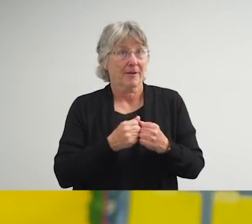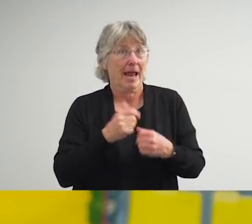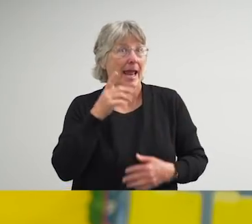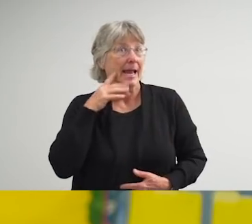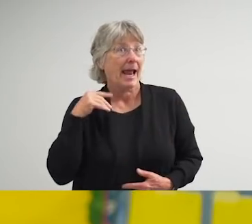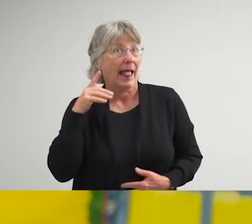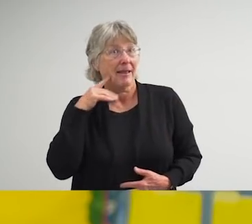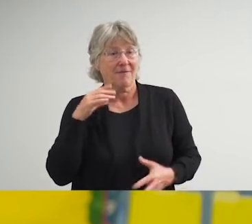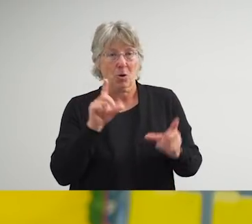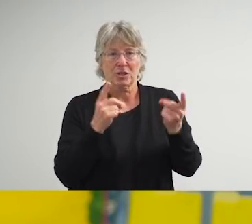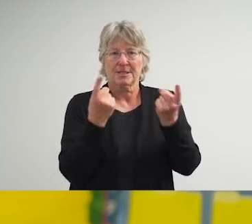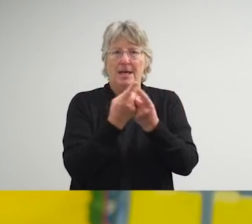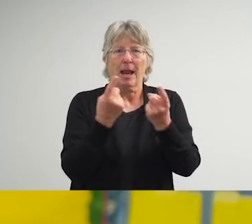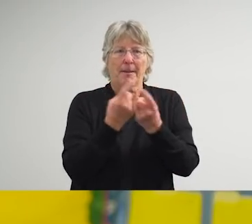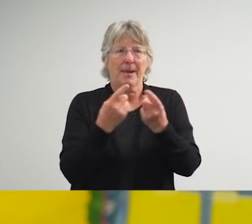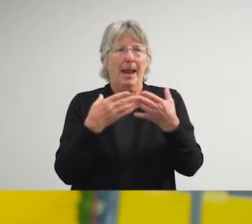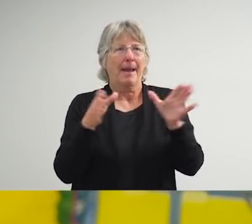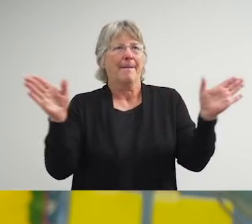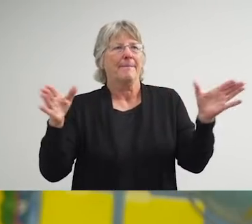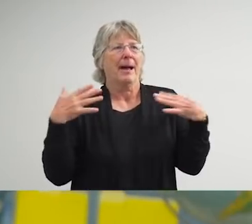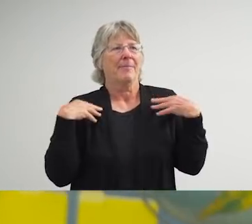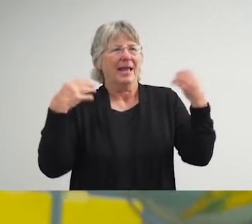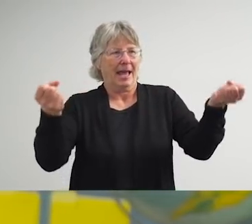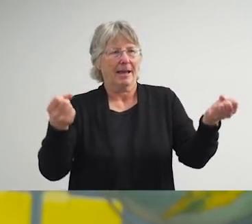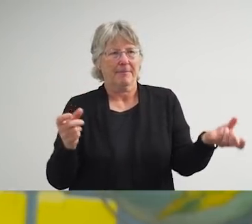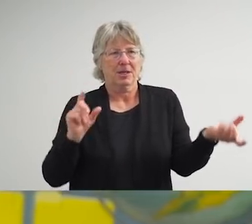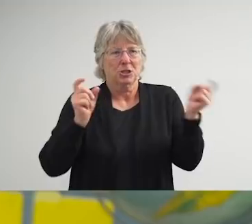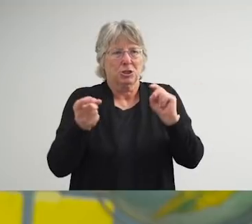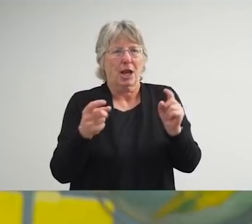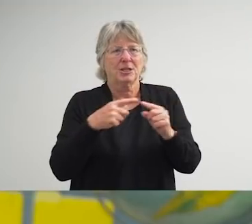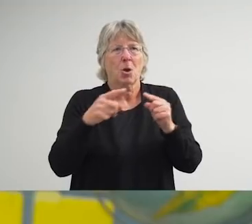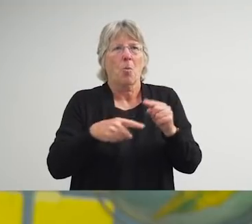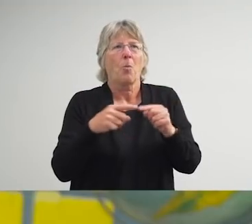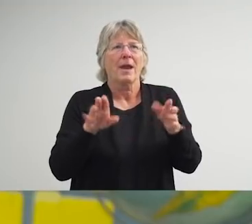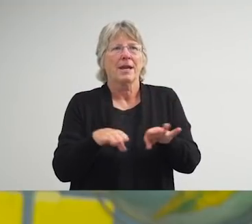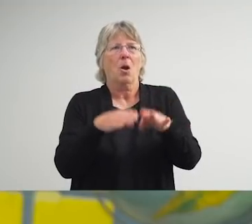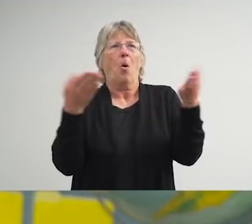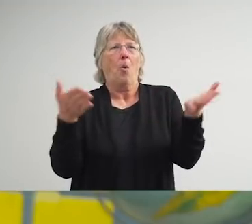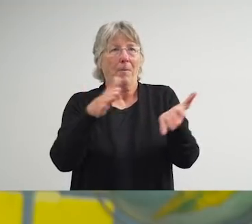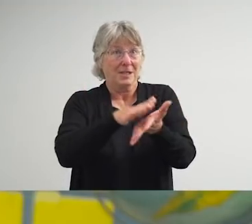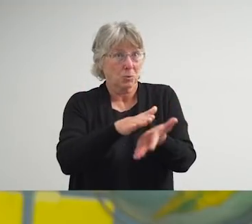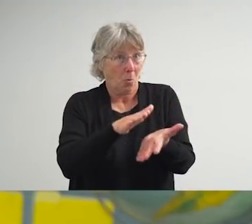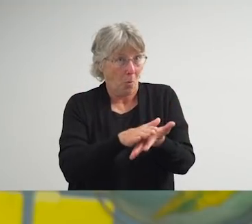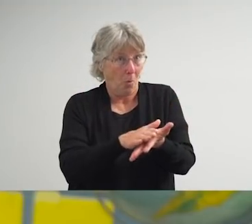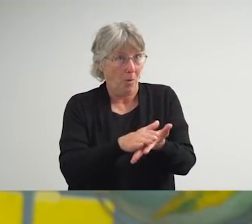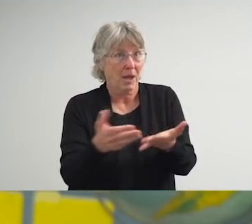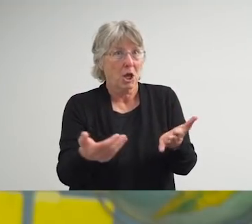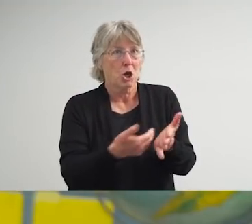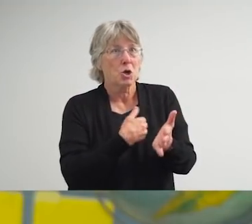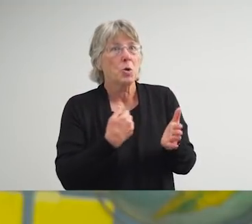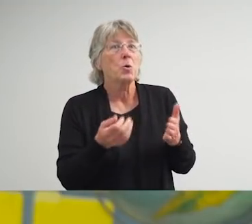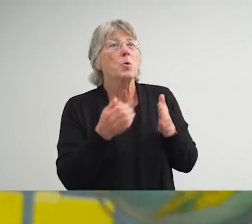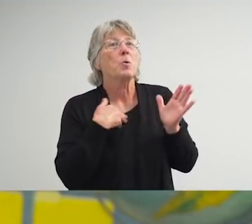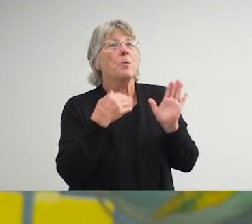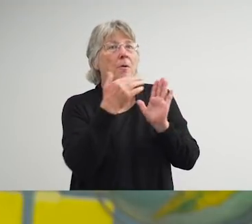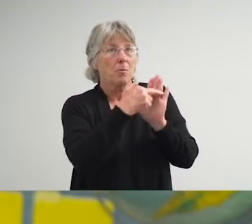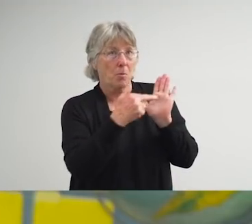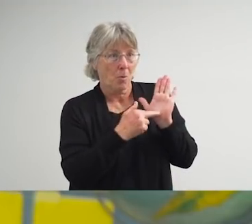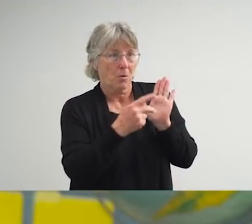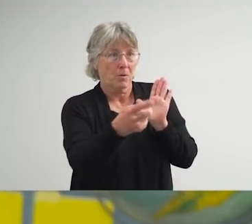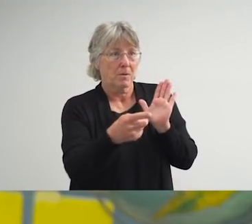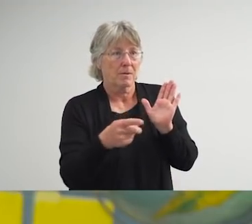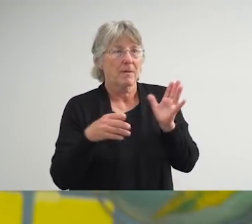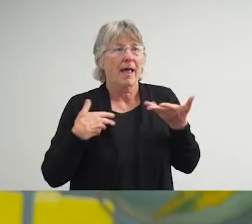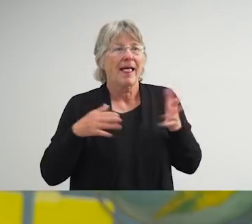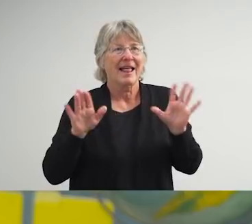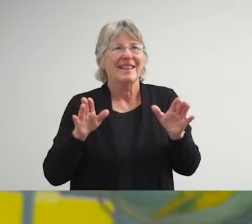Public Health recently released revised criteria for the reopening of schools. This new guidance makes it permissible for